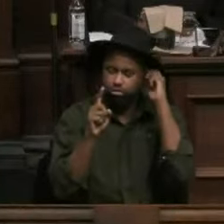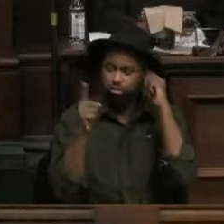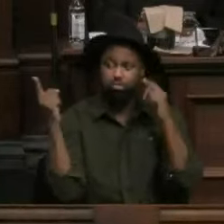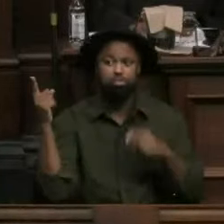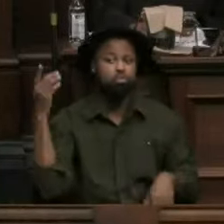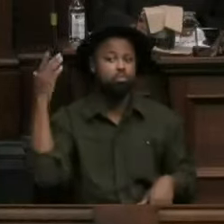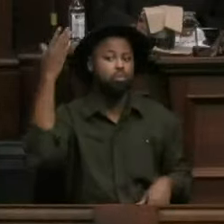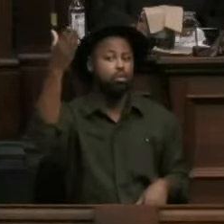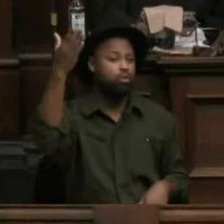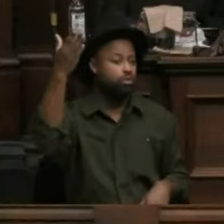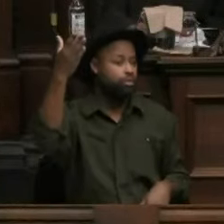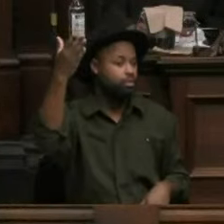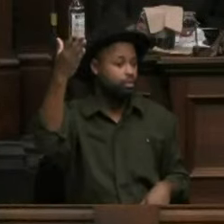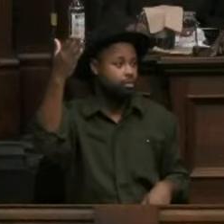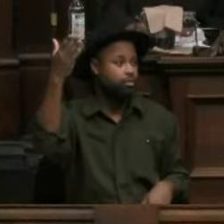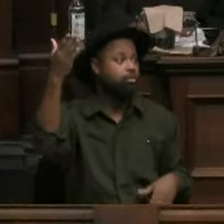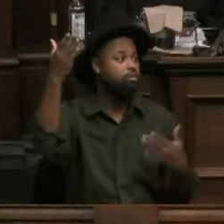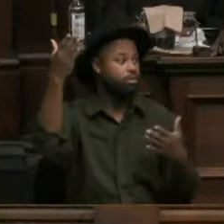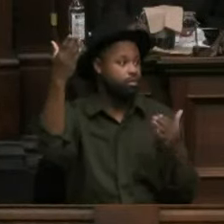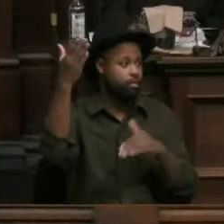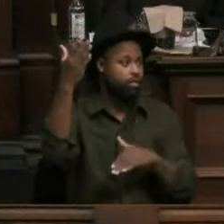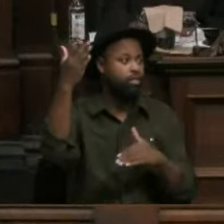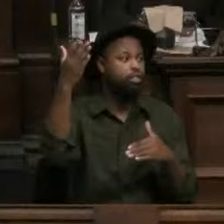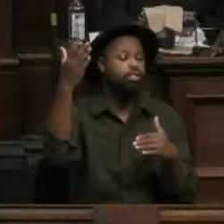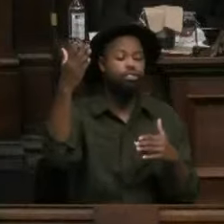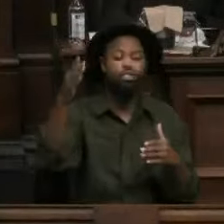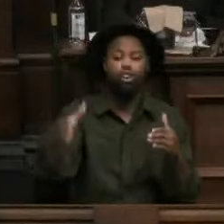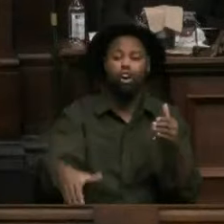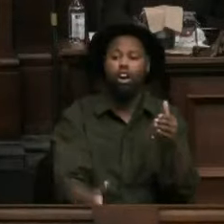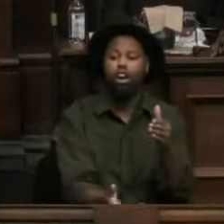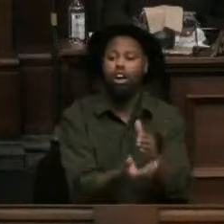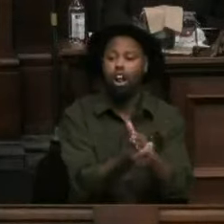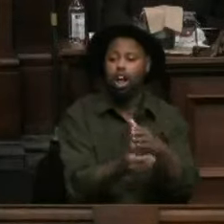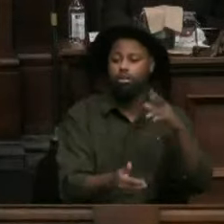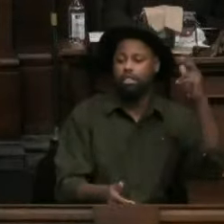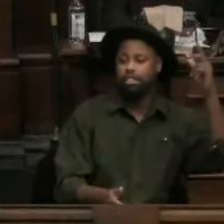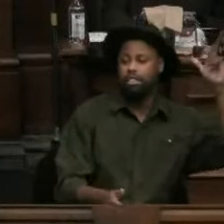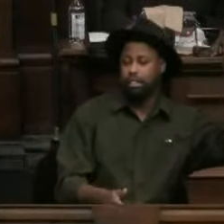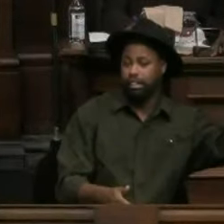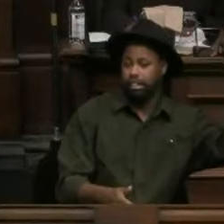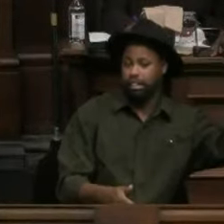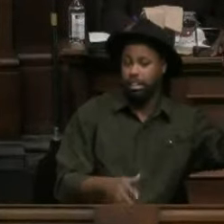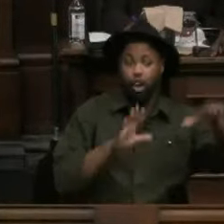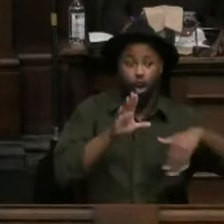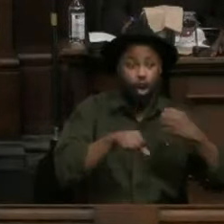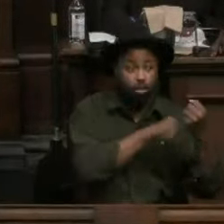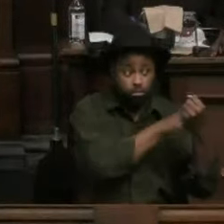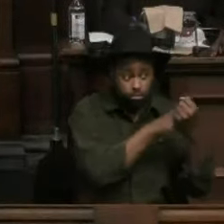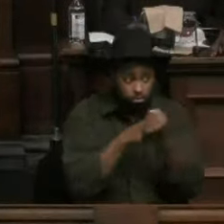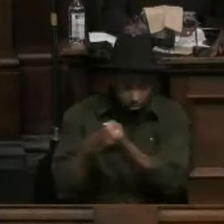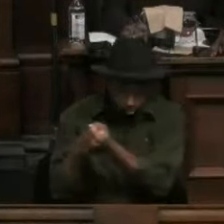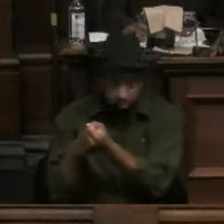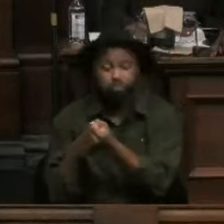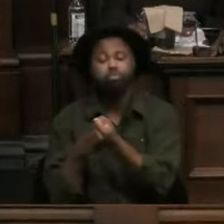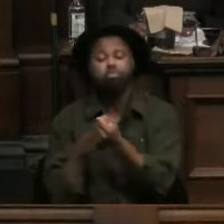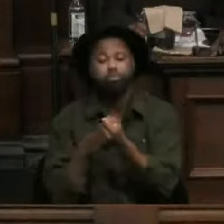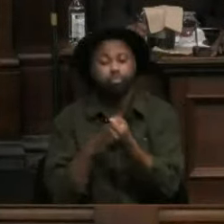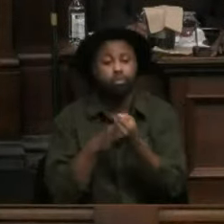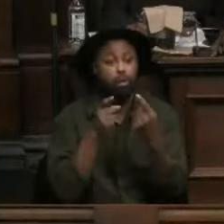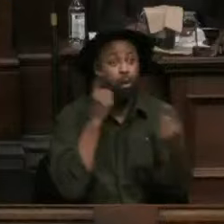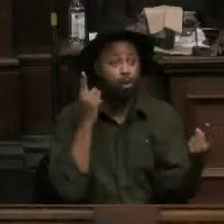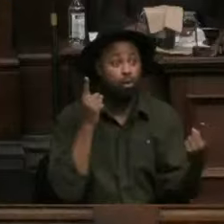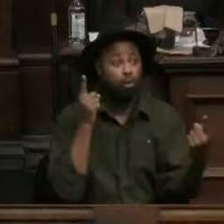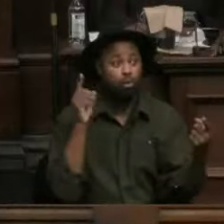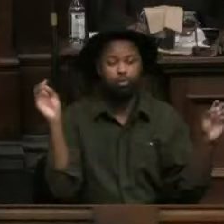Move it. It's been moved again. Second. For adopting, seconded. All in favor, please say aye. Aye. Aye. Any